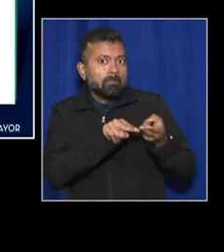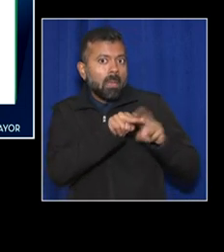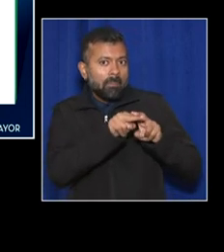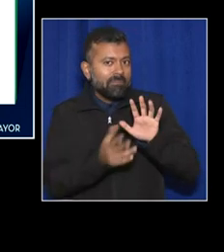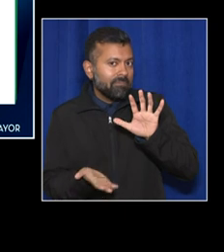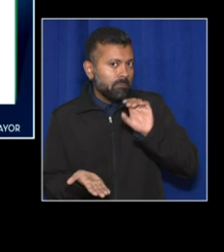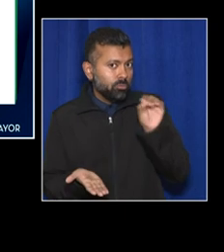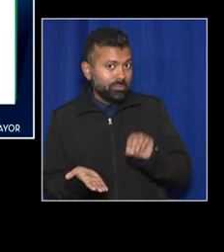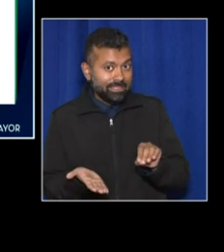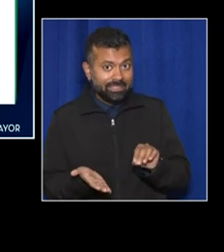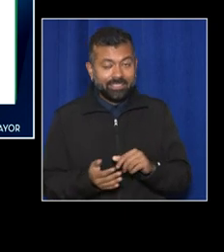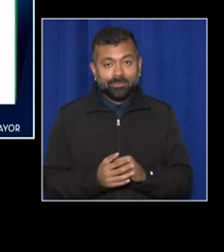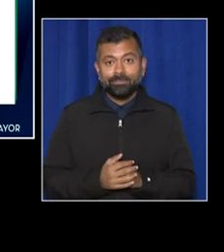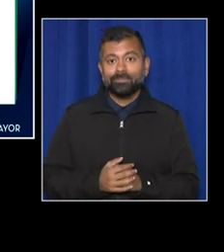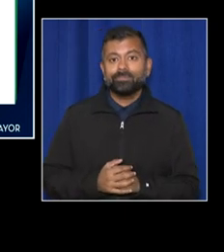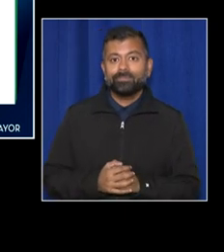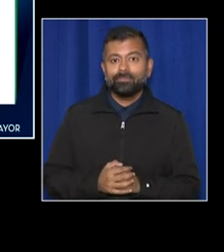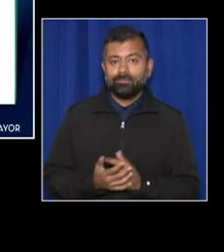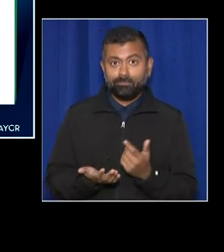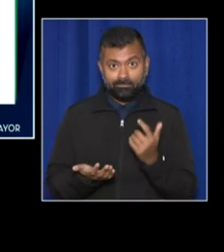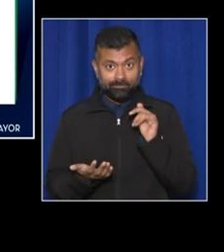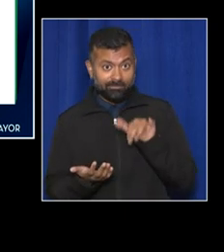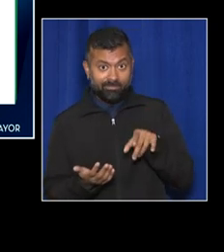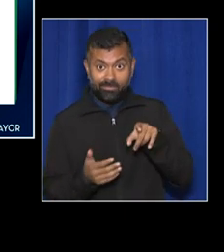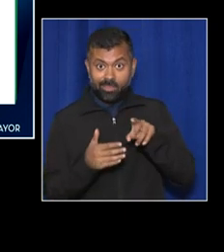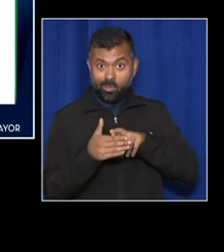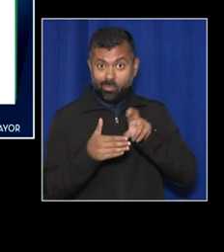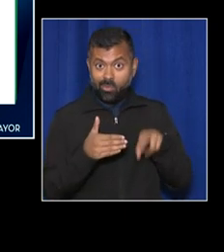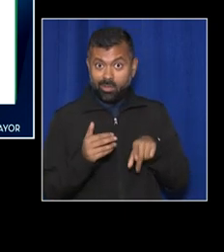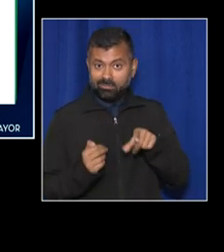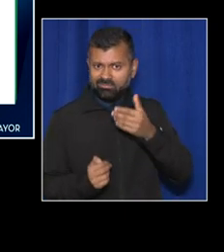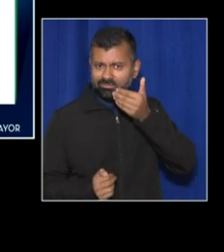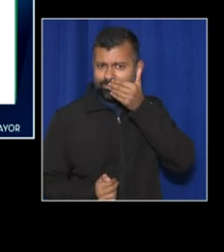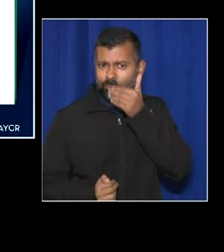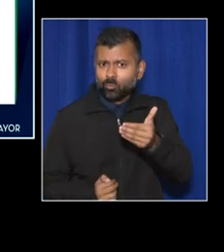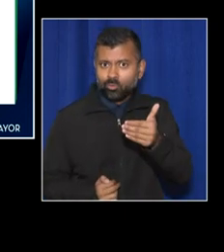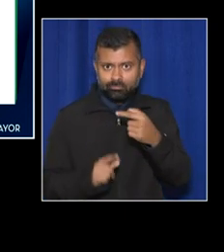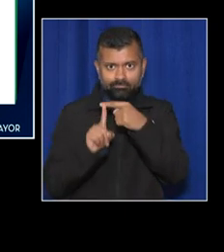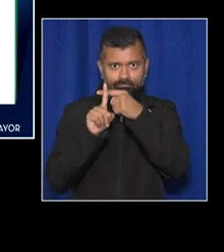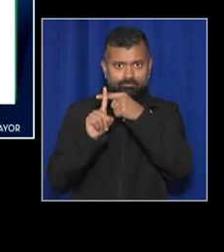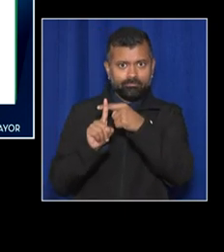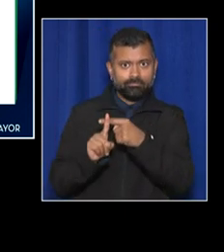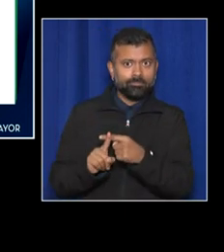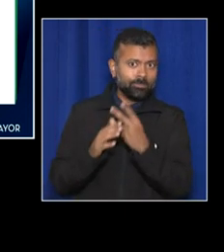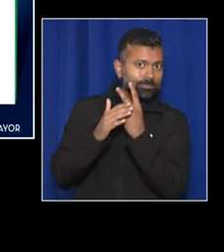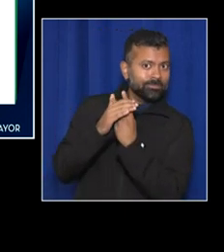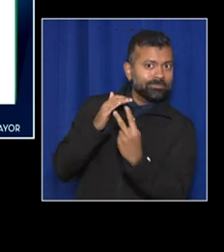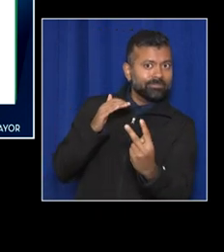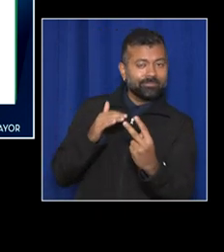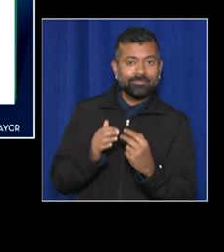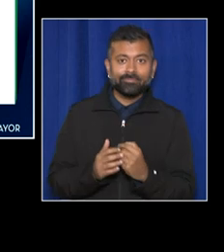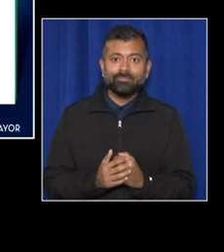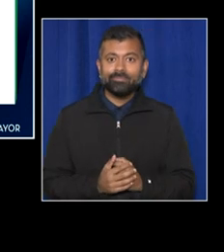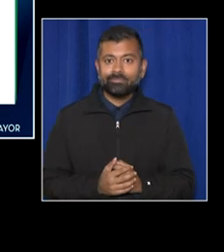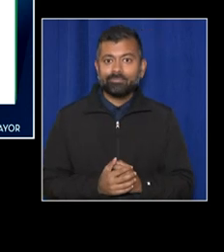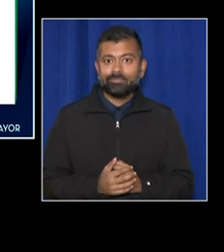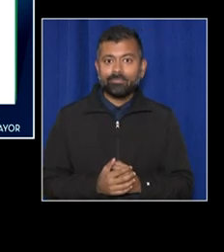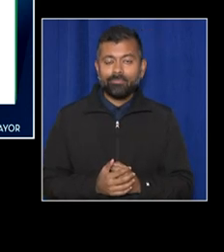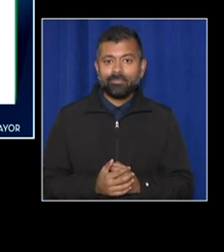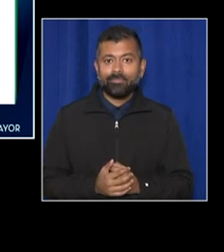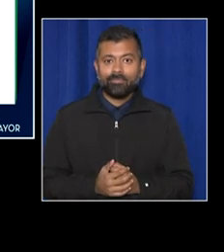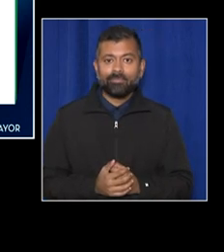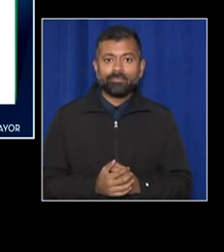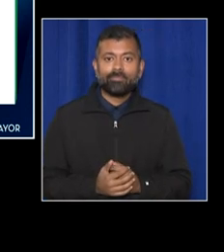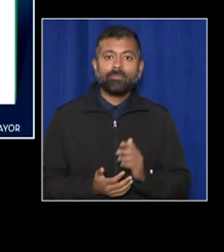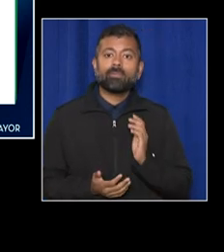that shows that we're making our investments in the right way and people are moving to our city is that the population of our